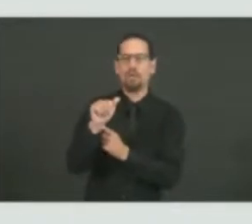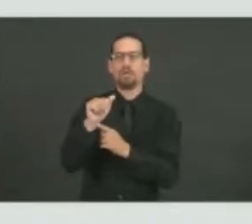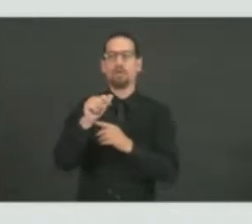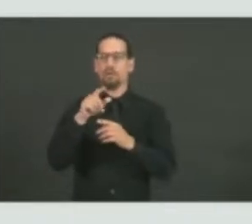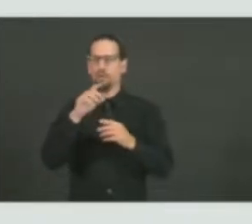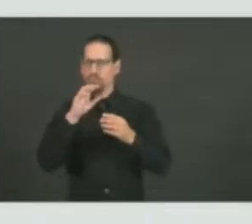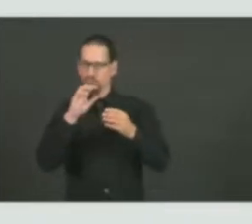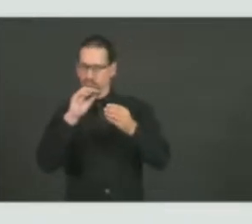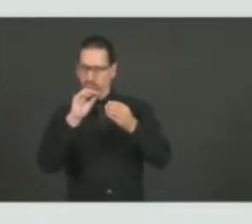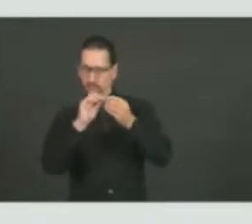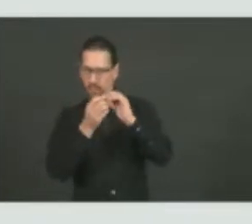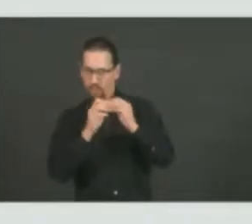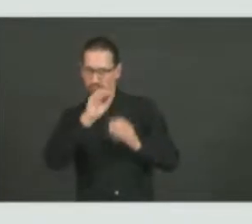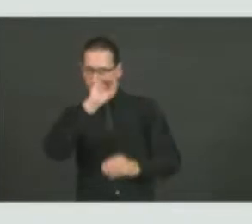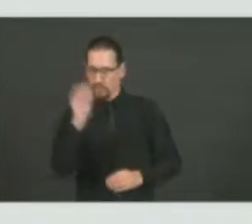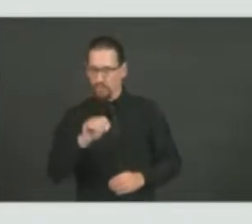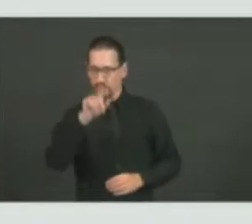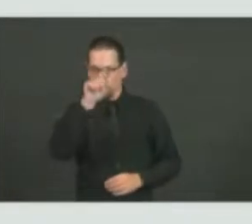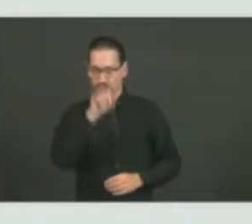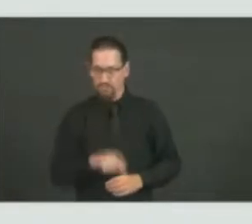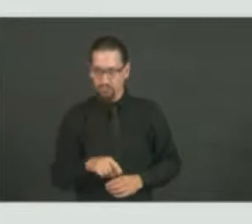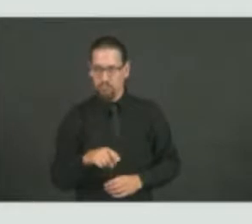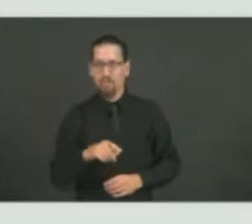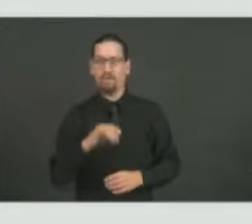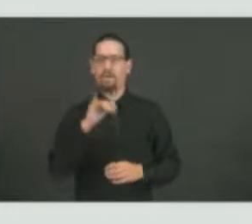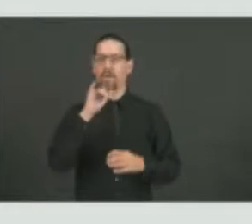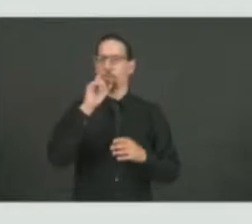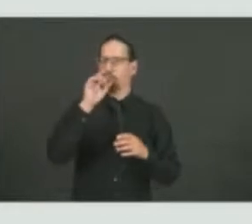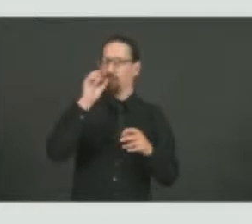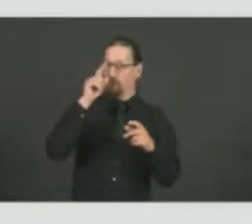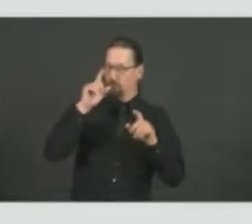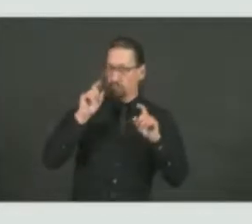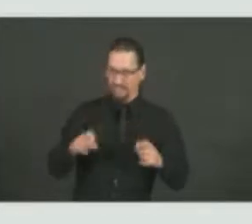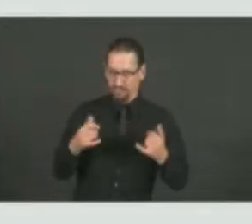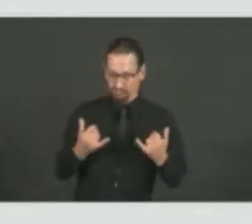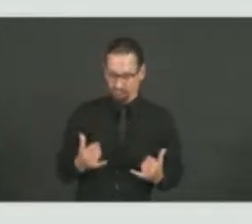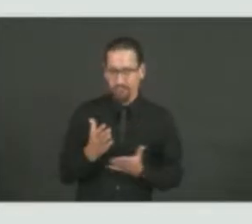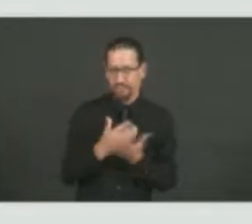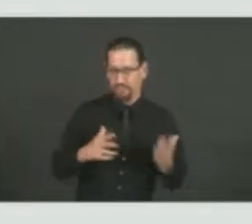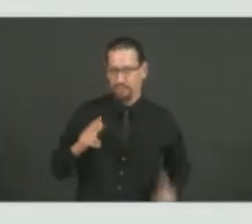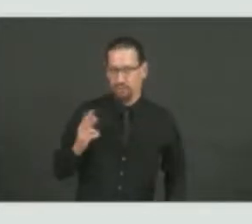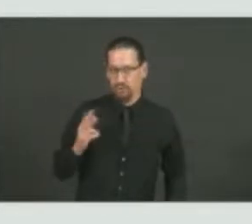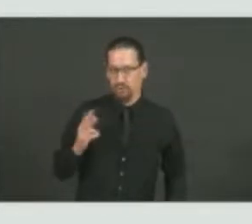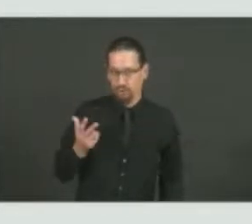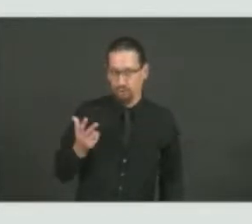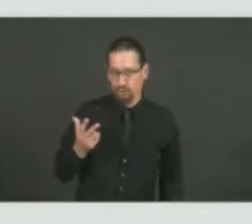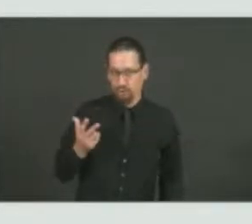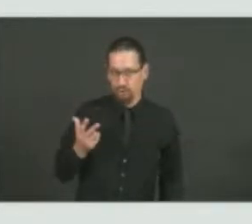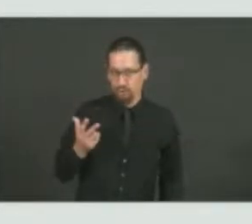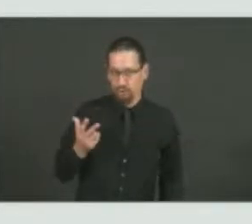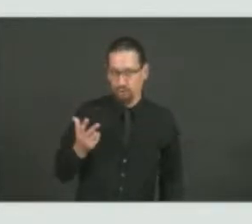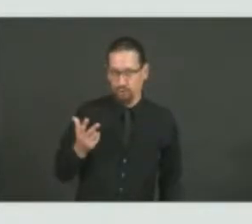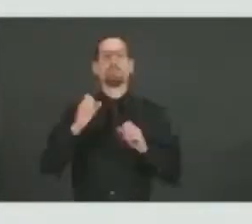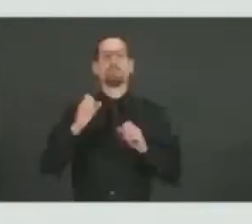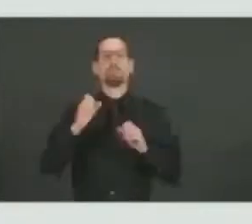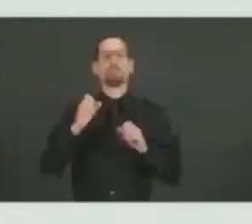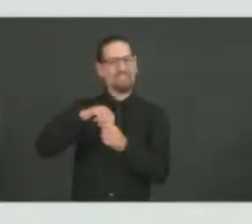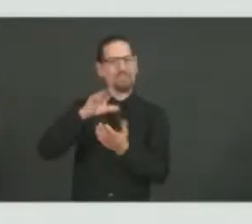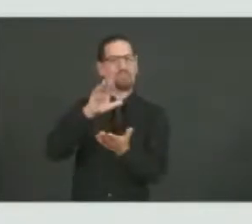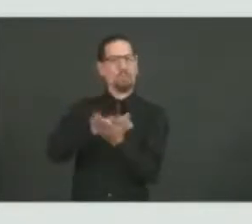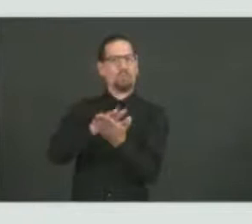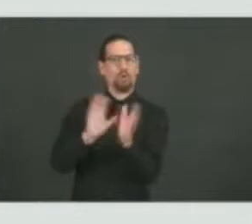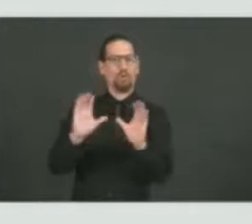3 or better for us to even consider having most kids learning in classroom.